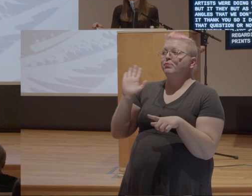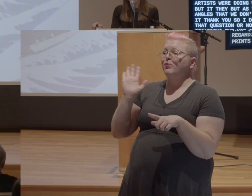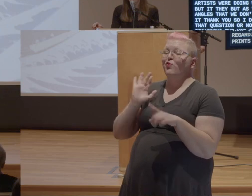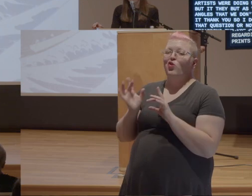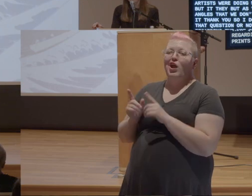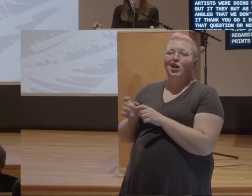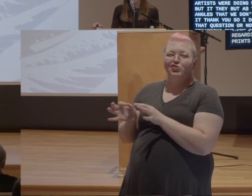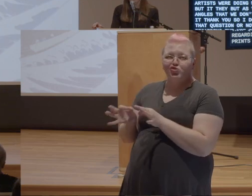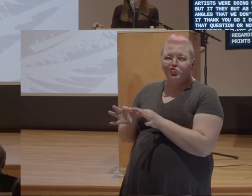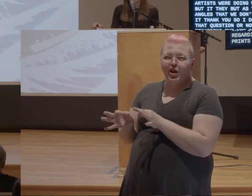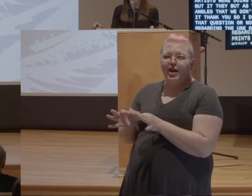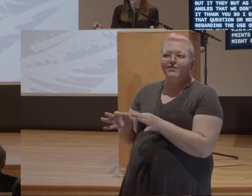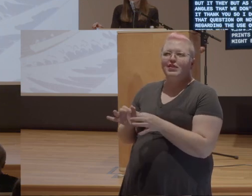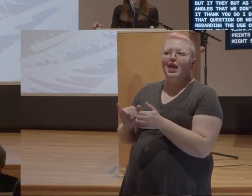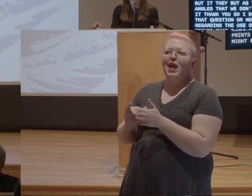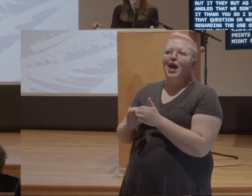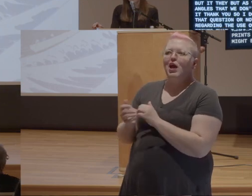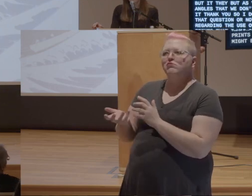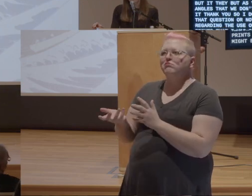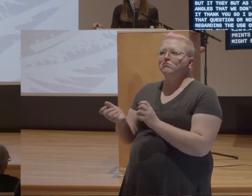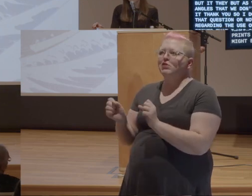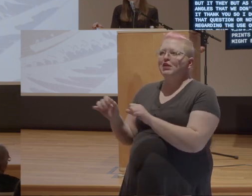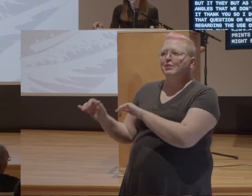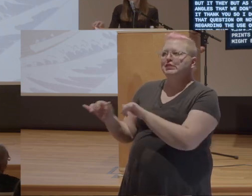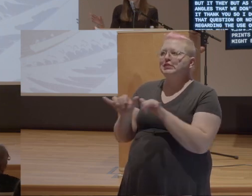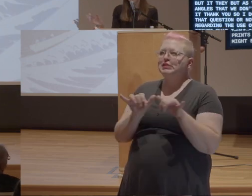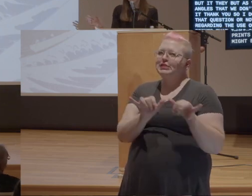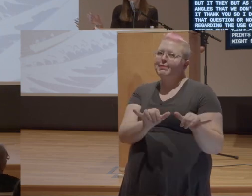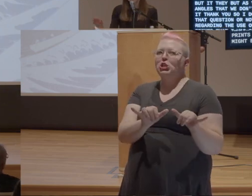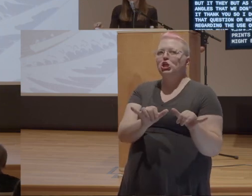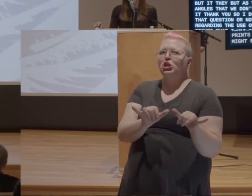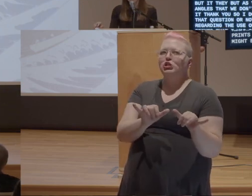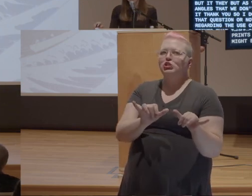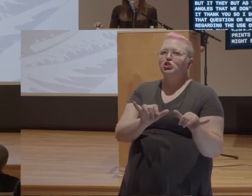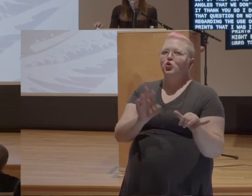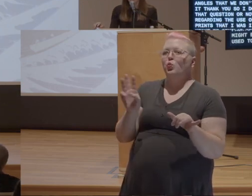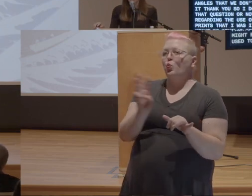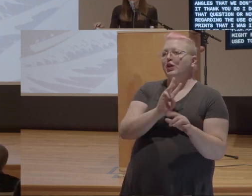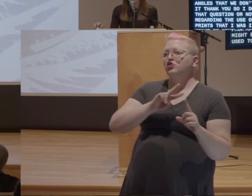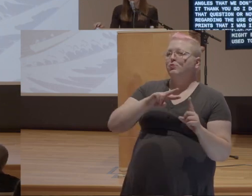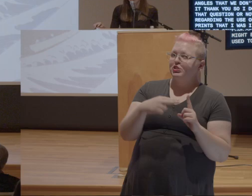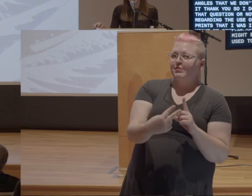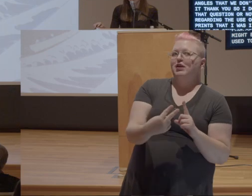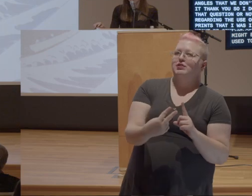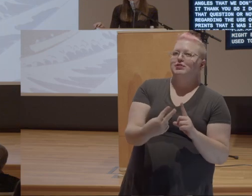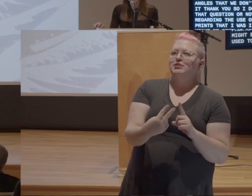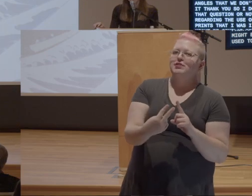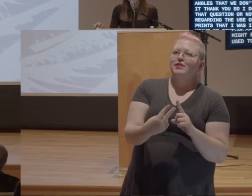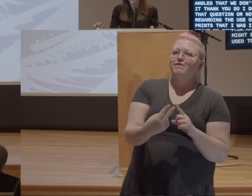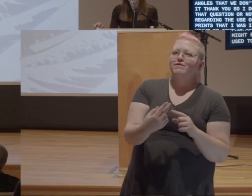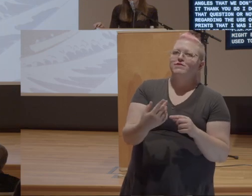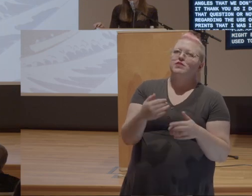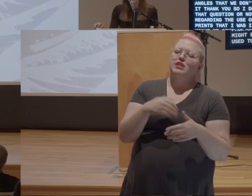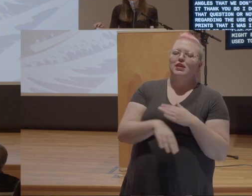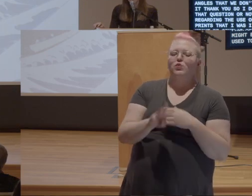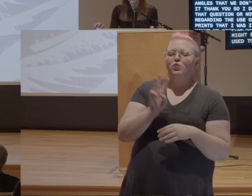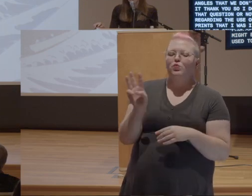and how it might be similar or different to the perspective we're used to seeing in art history here. And